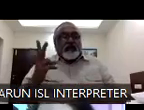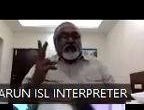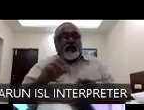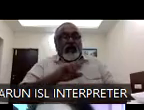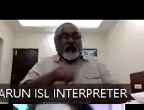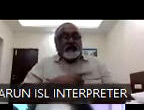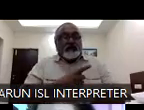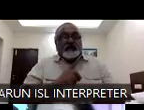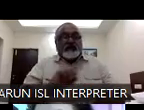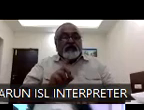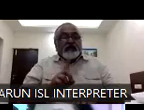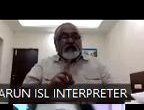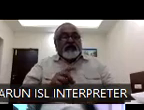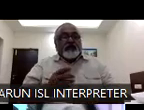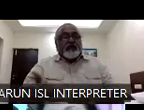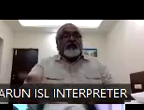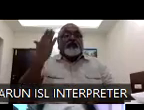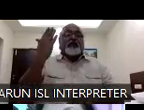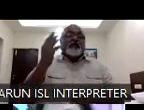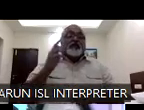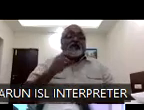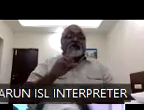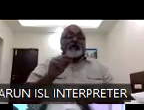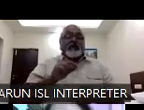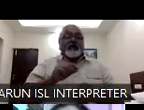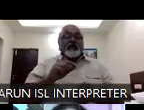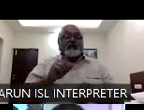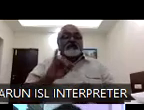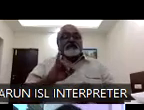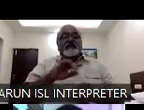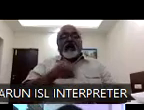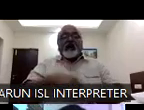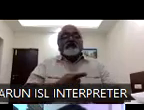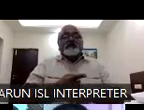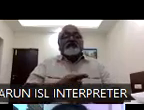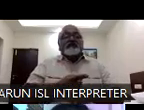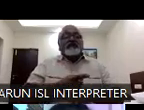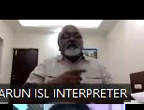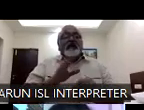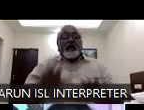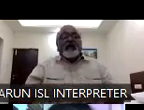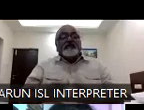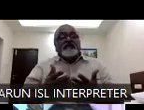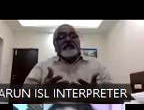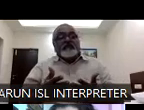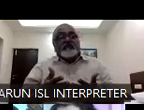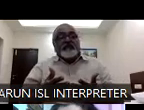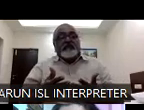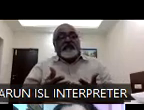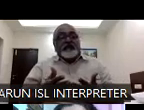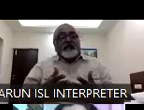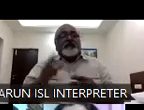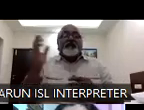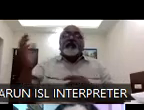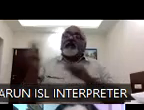hours. These kids were working every single day. And then we were working with them regarding, and they allowed us